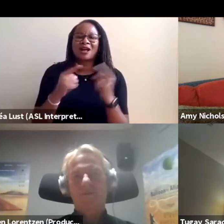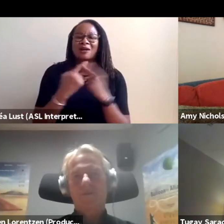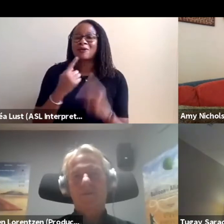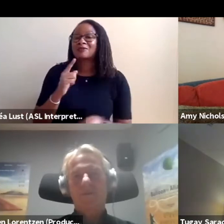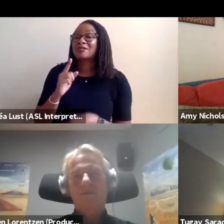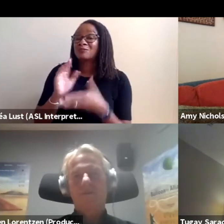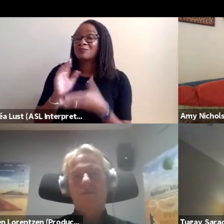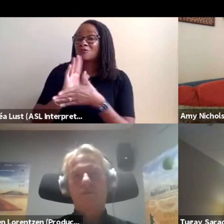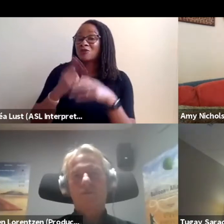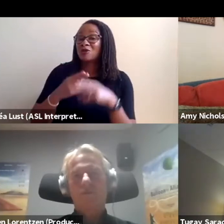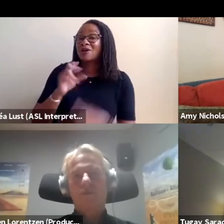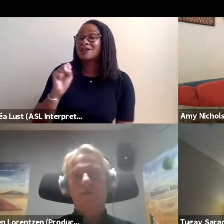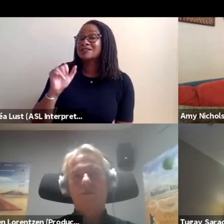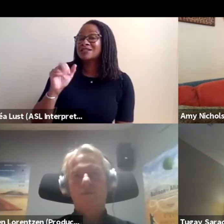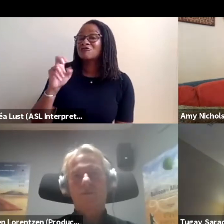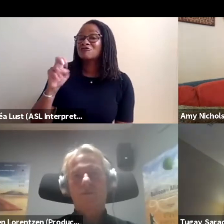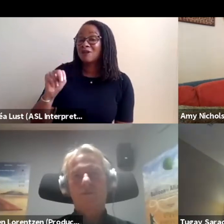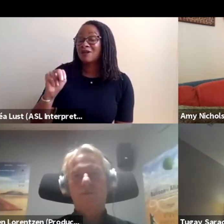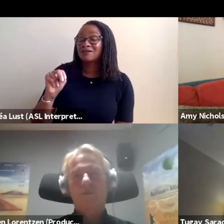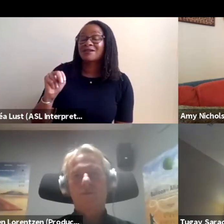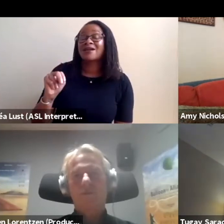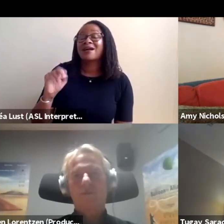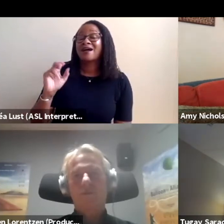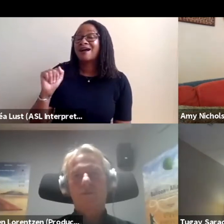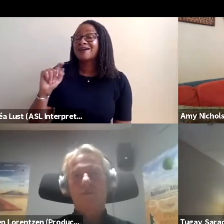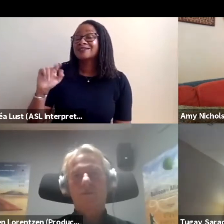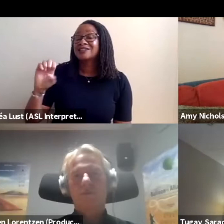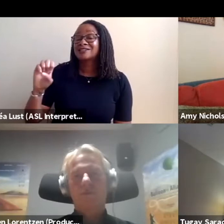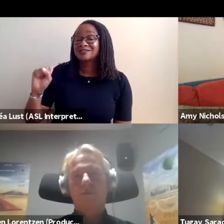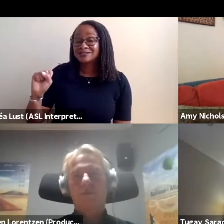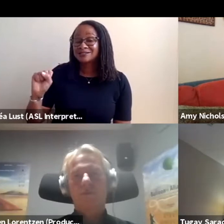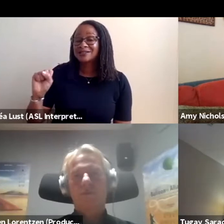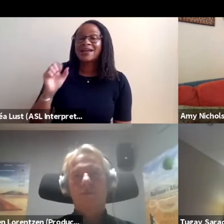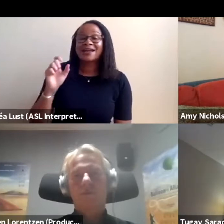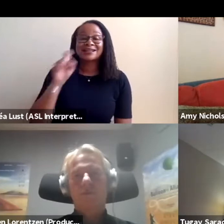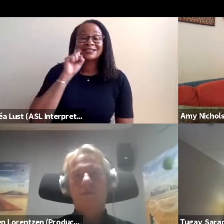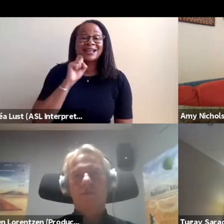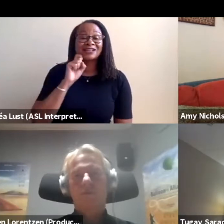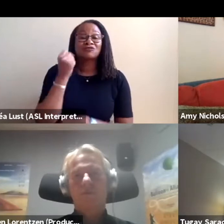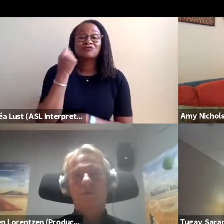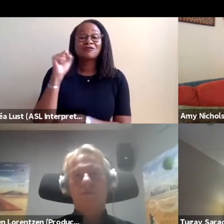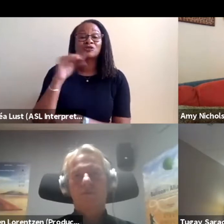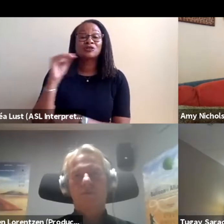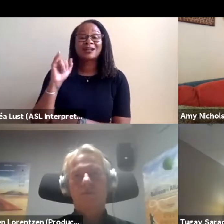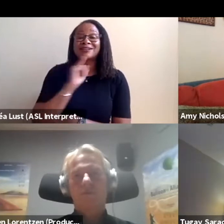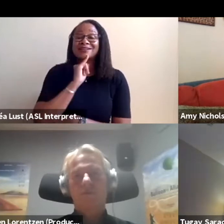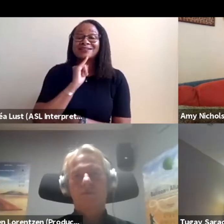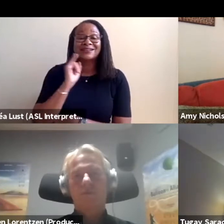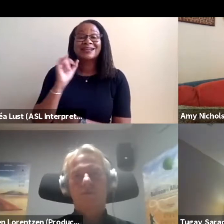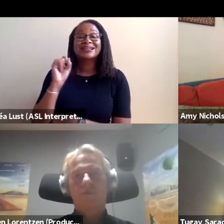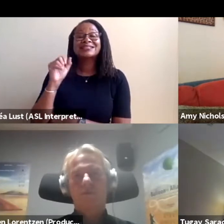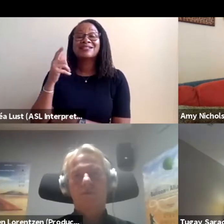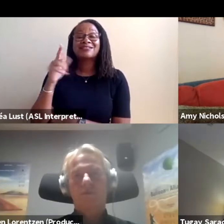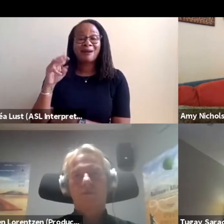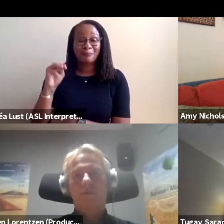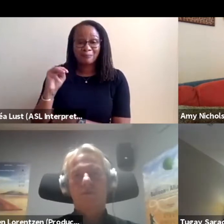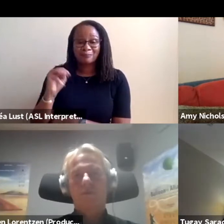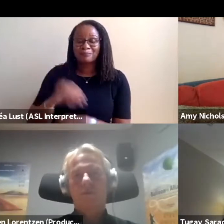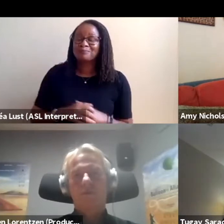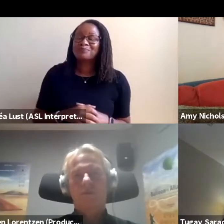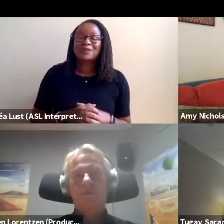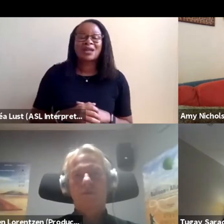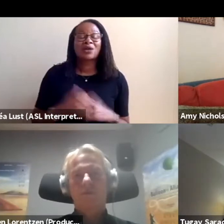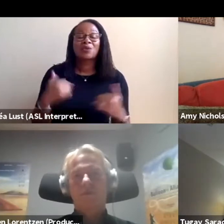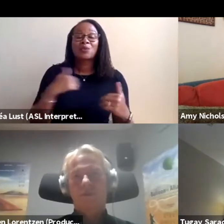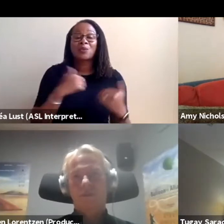sex, revolution, and Islam. So please join me in greeting our wonderful filmmakers and stars of this film. We've got director